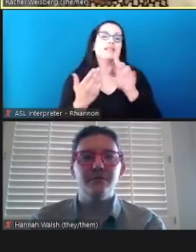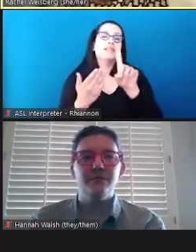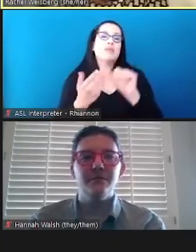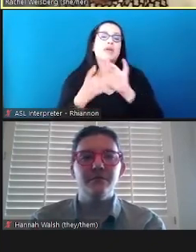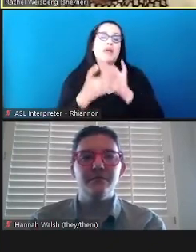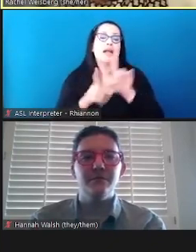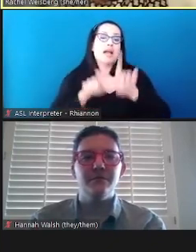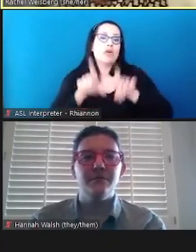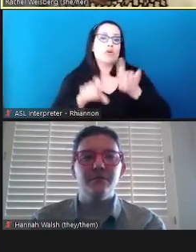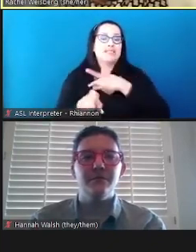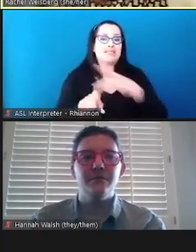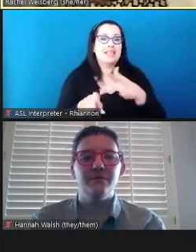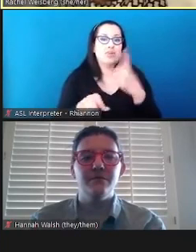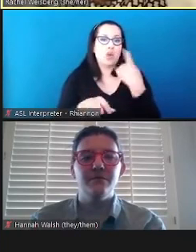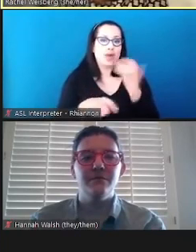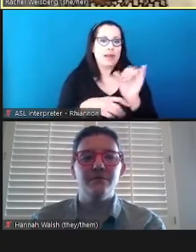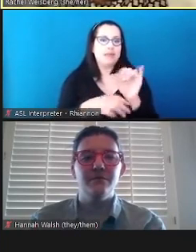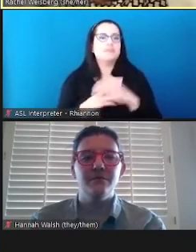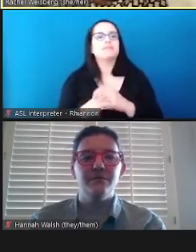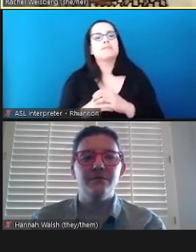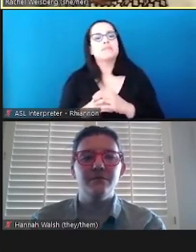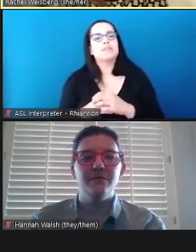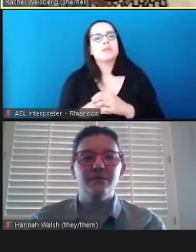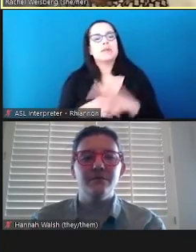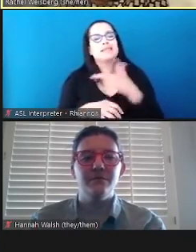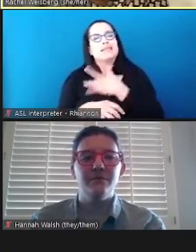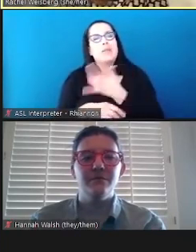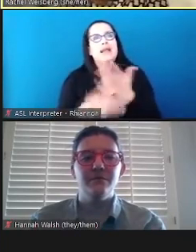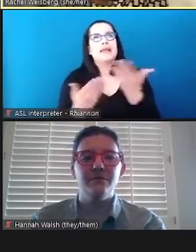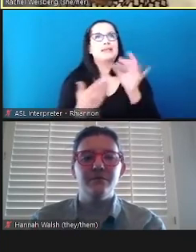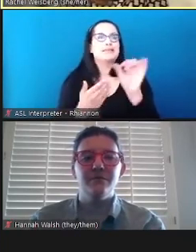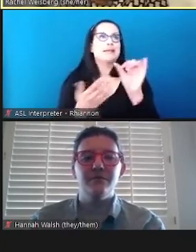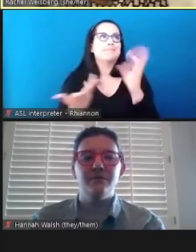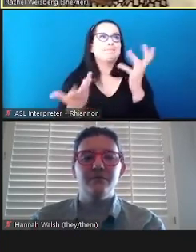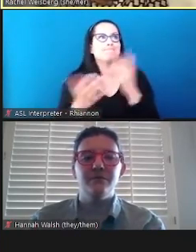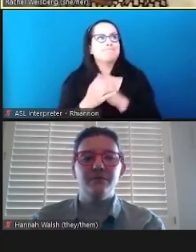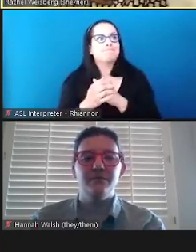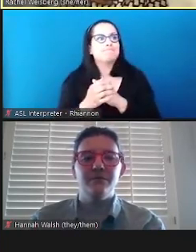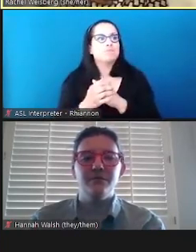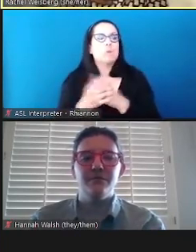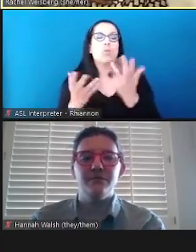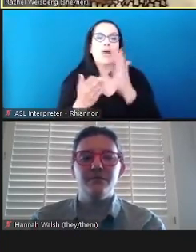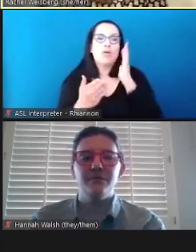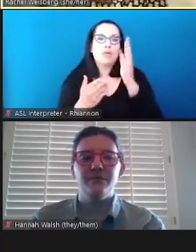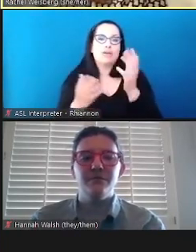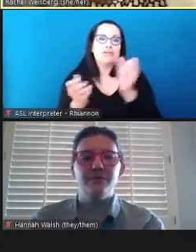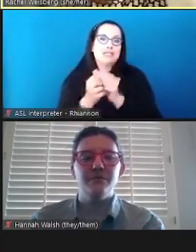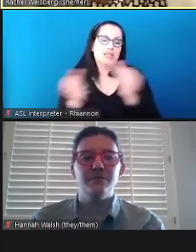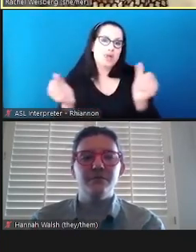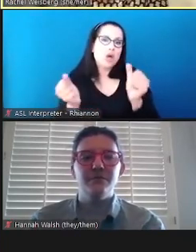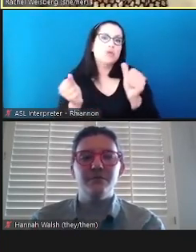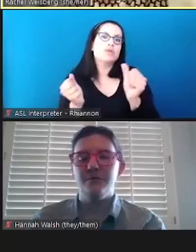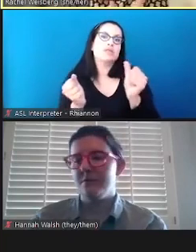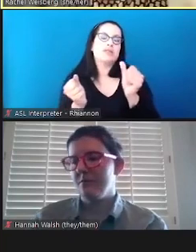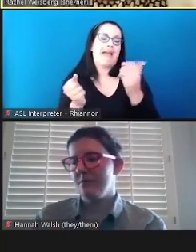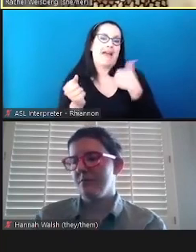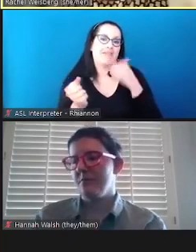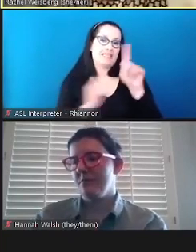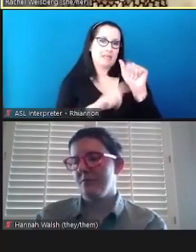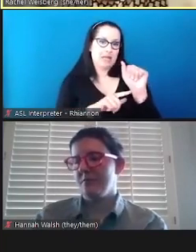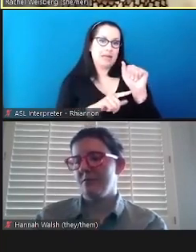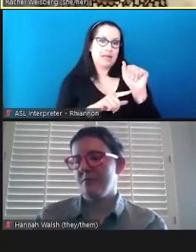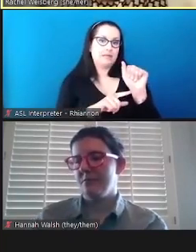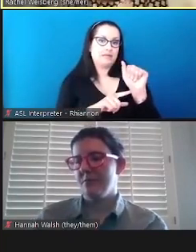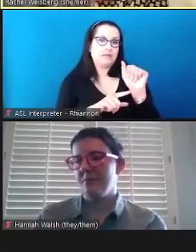are, they are typically things that are likely to disclose the existence of a disability. And so when I think